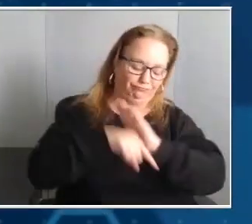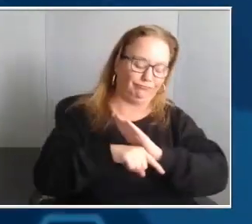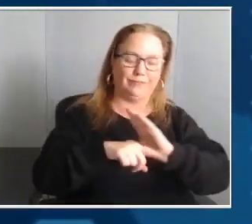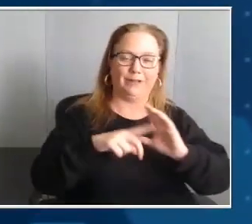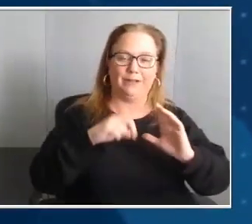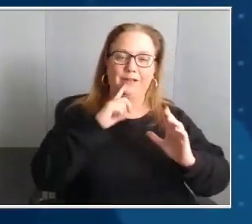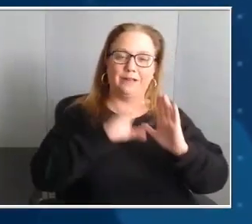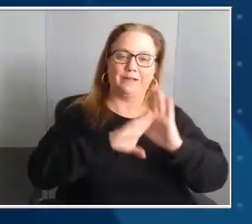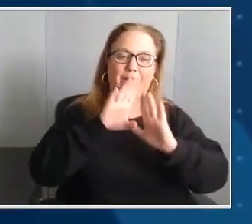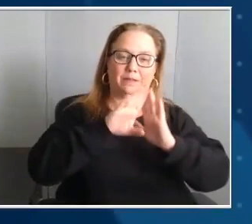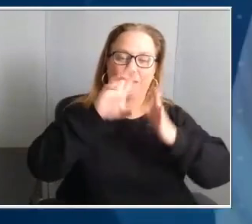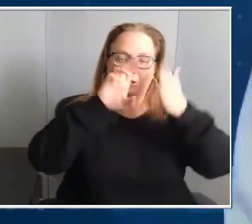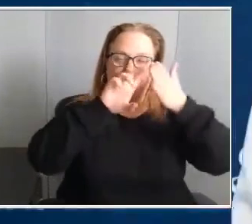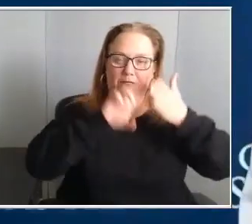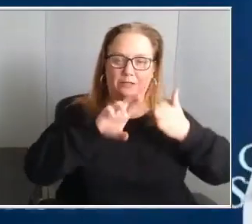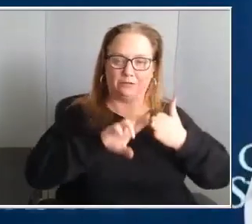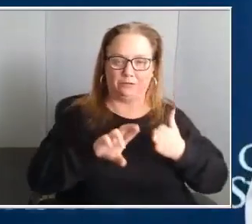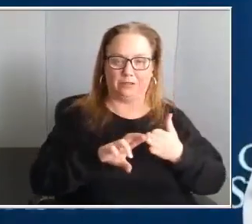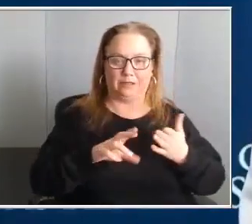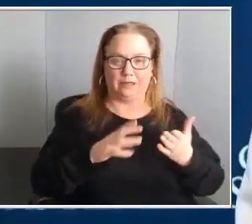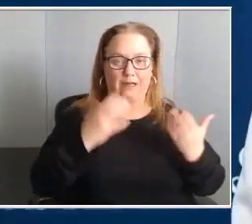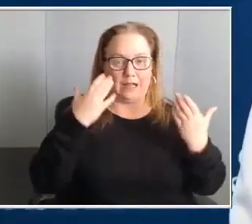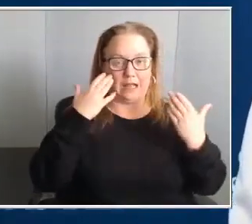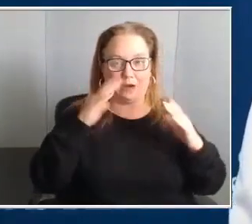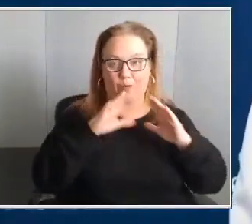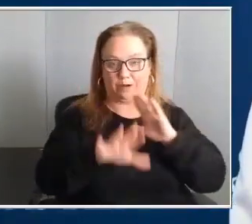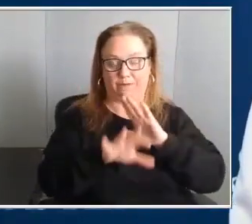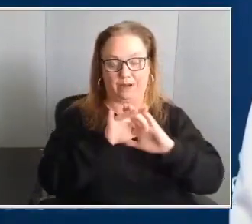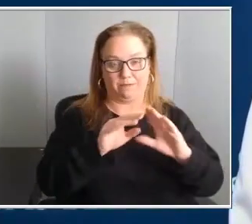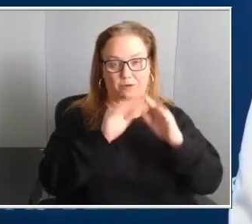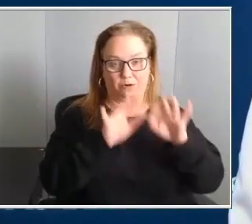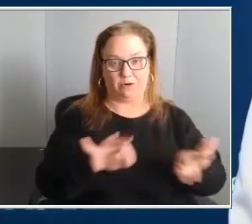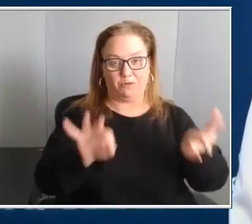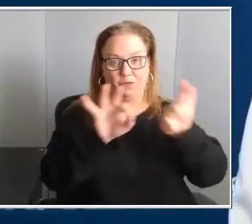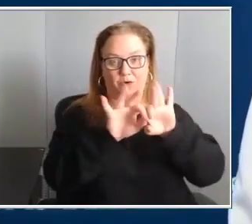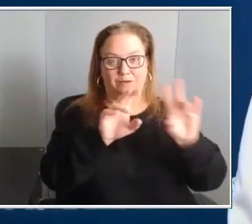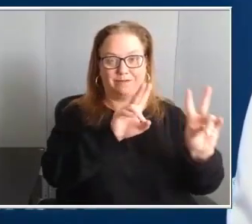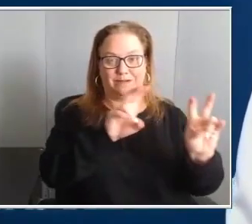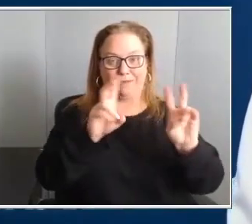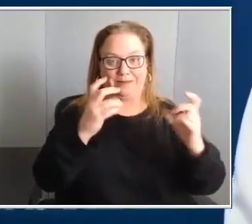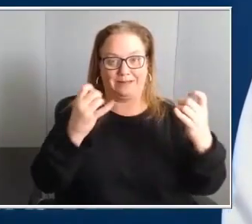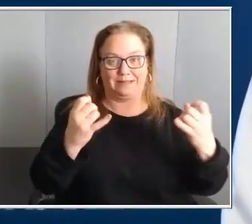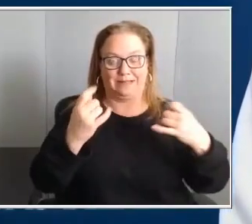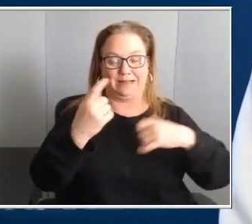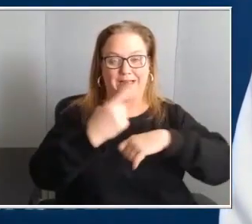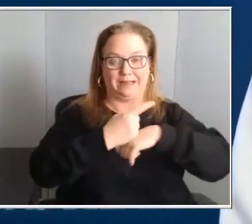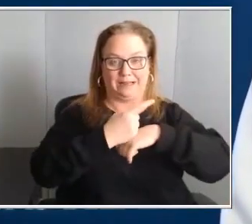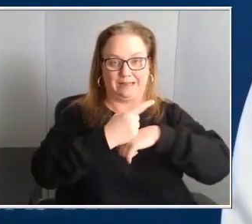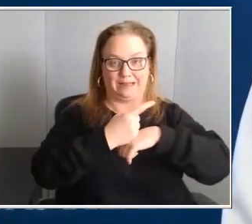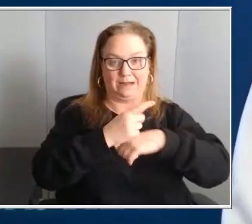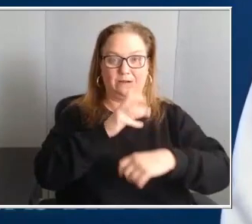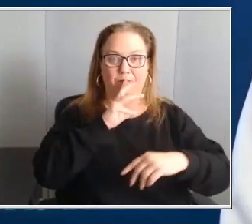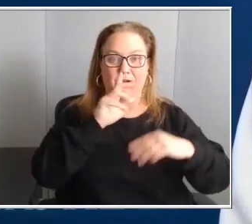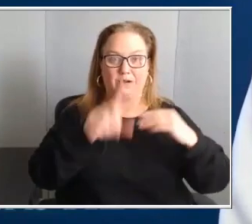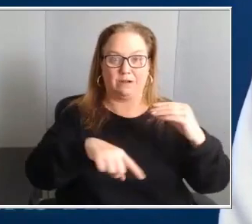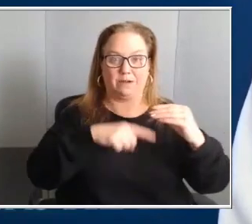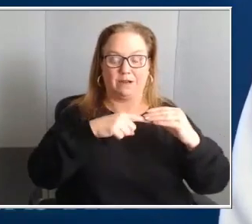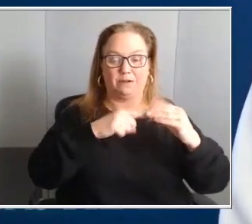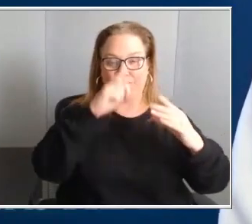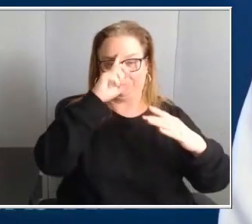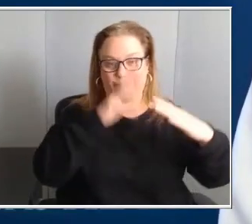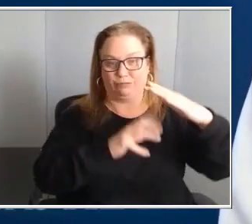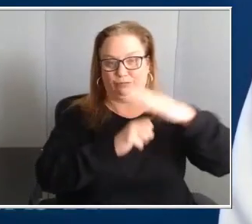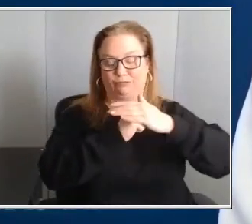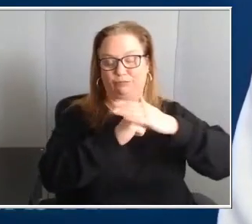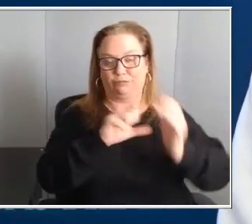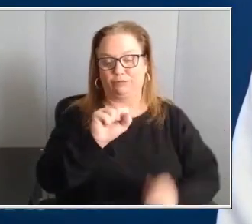developing research. And I don't know that we can find a more important topic than we're talking about today, because we're going to talk about stroke.